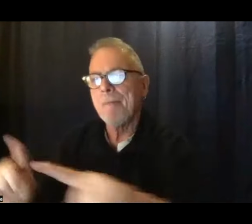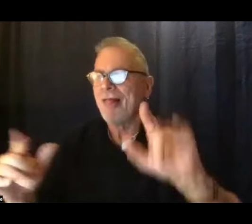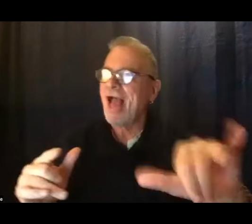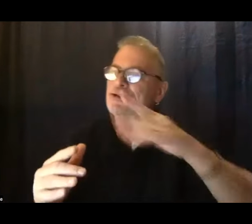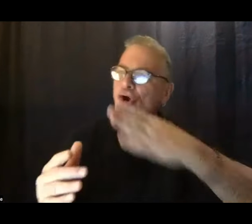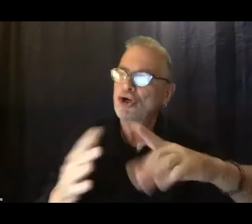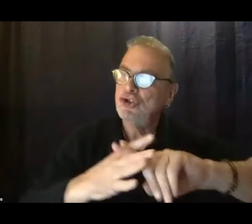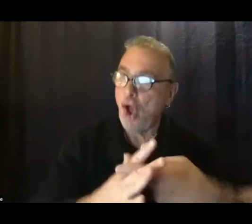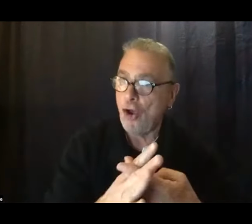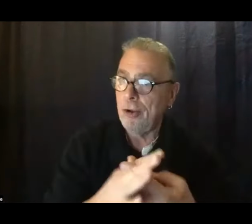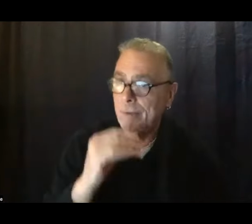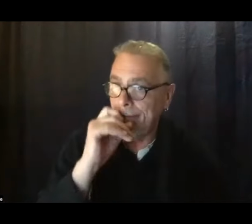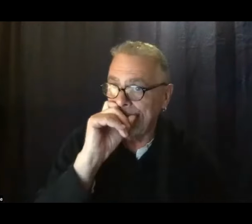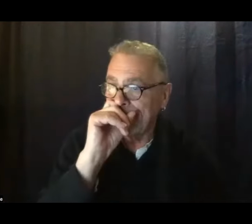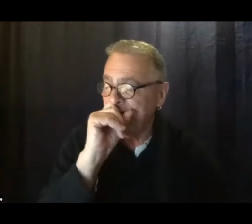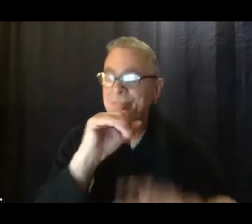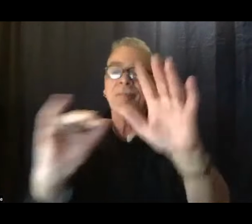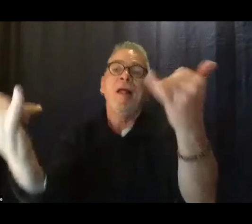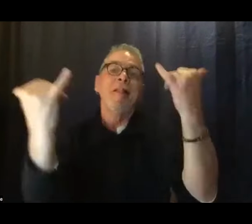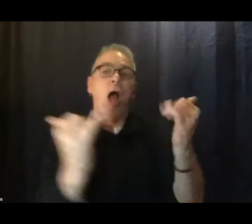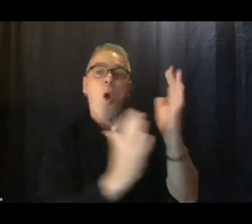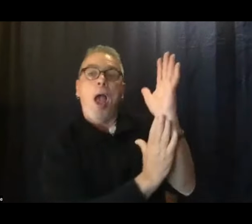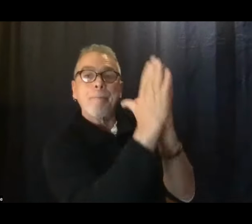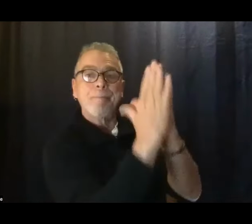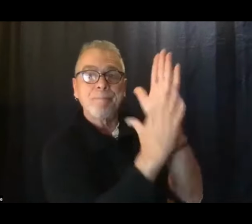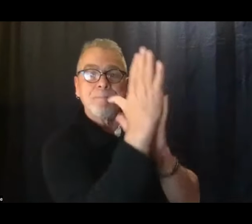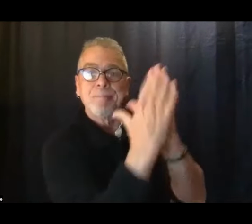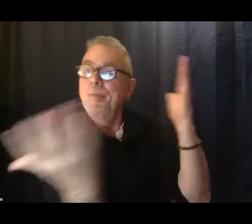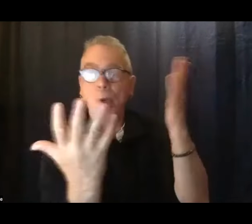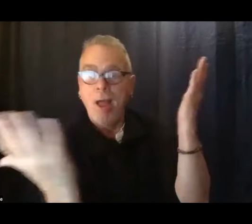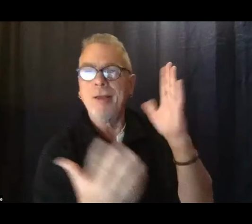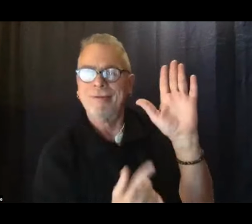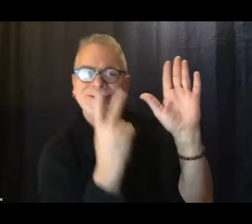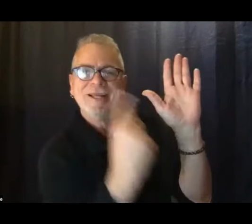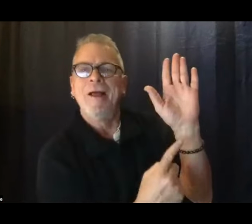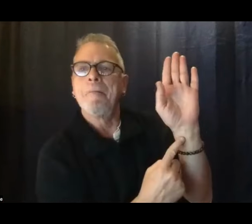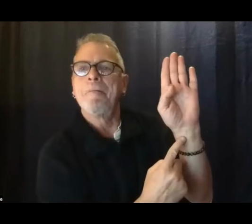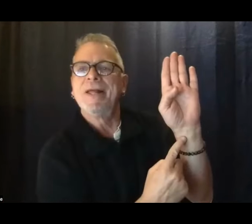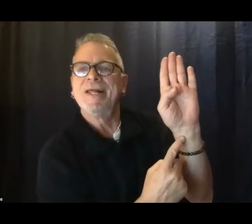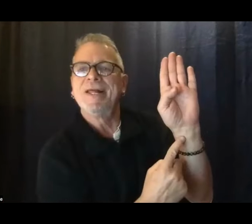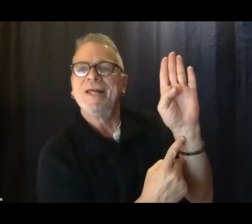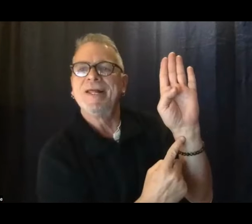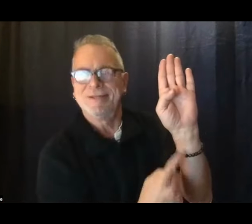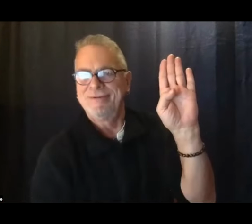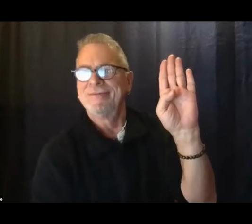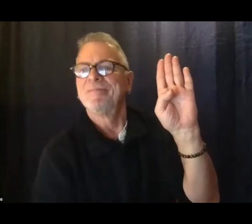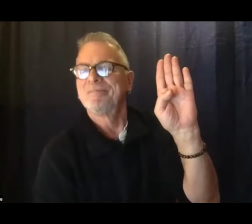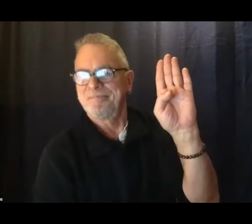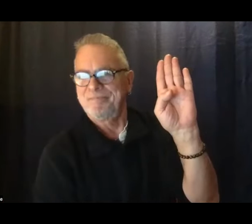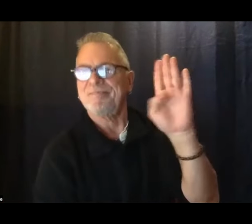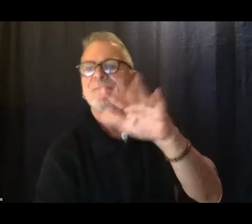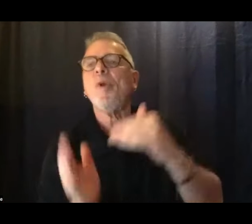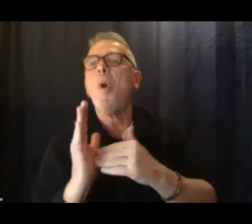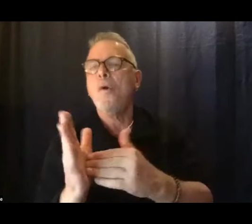and the movement. I mean, that's a good starting place, right? Just look at that. That's just a good starting place. So